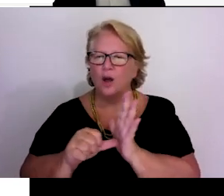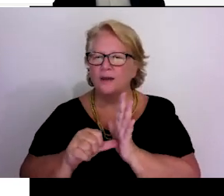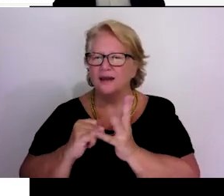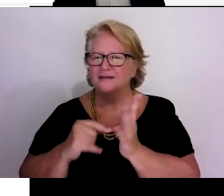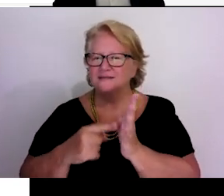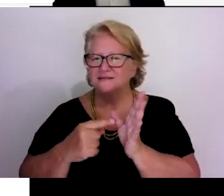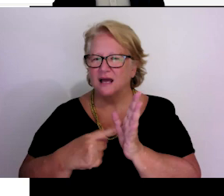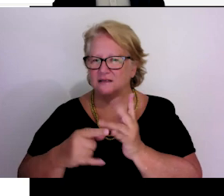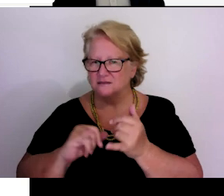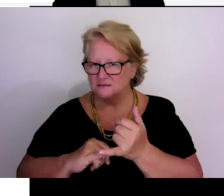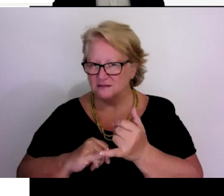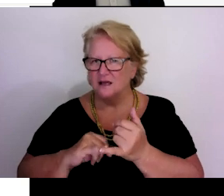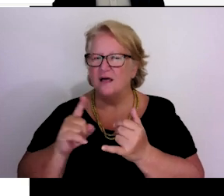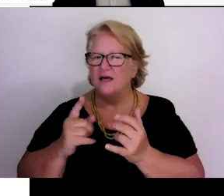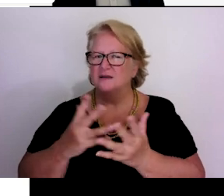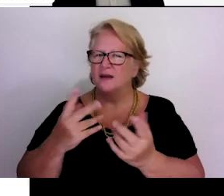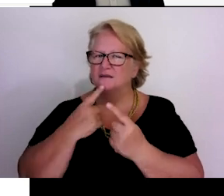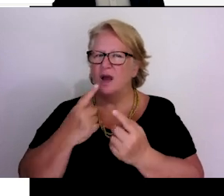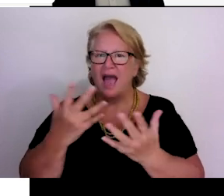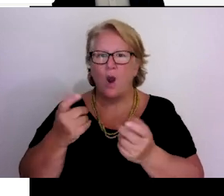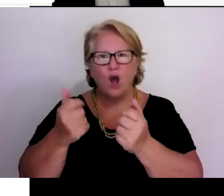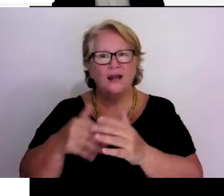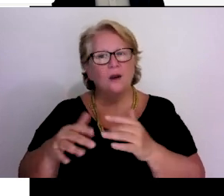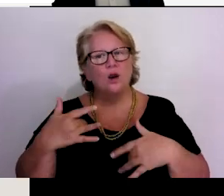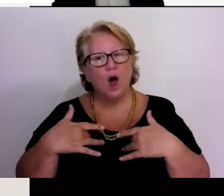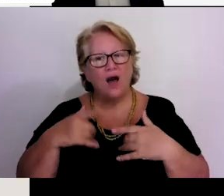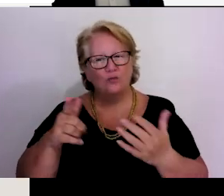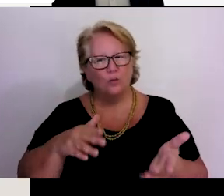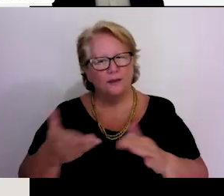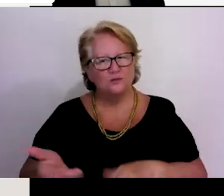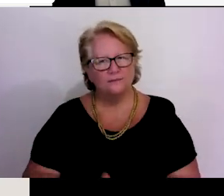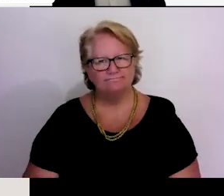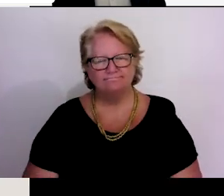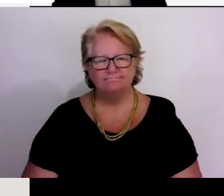determinant of how early in life you pass away.